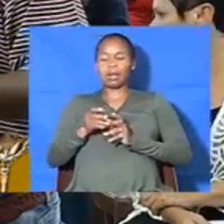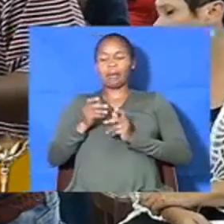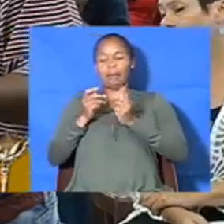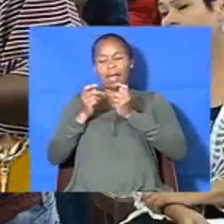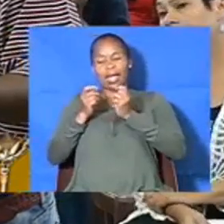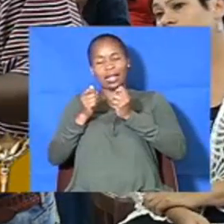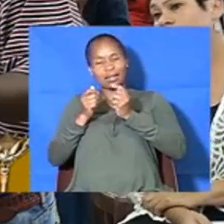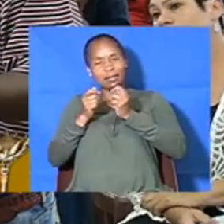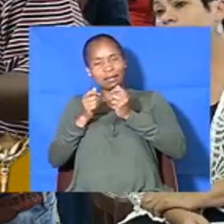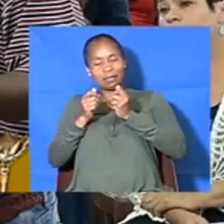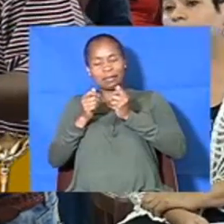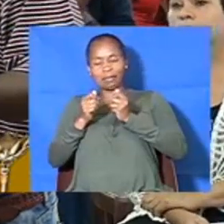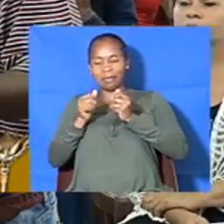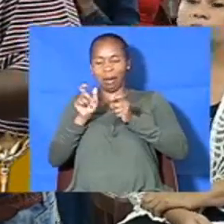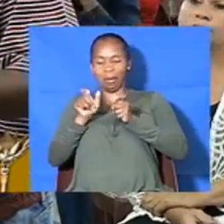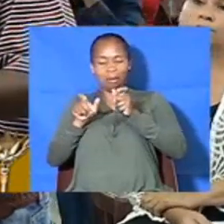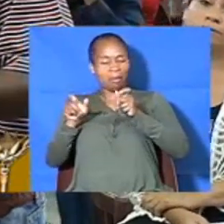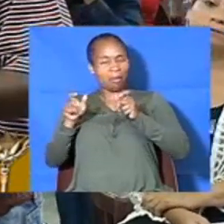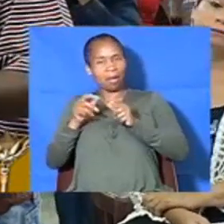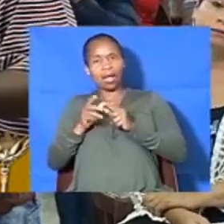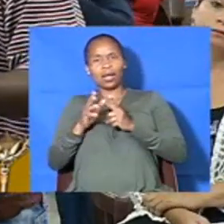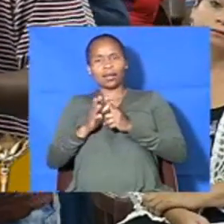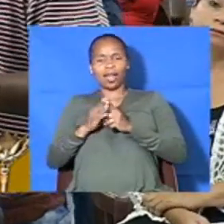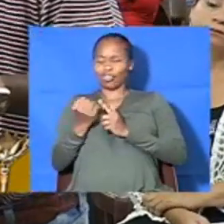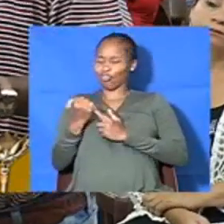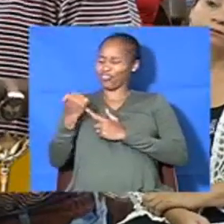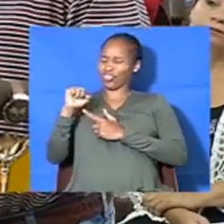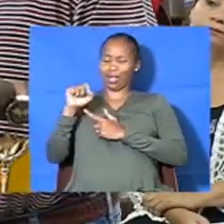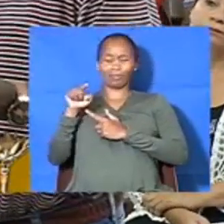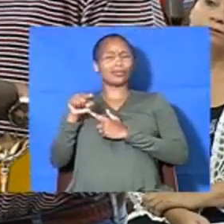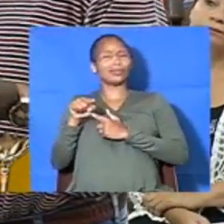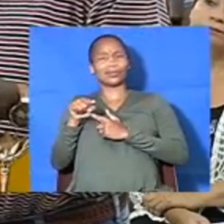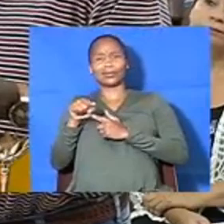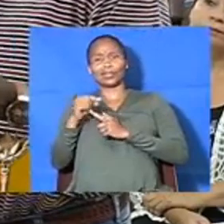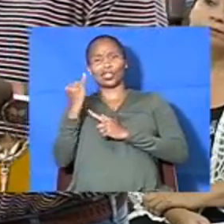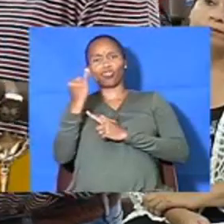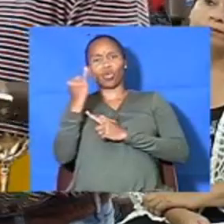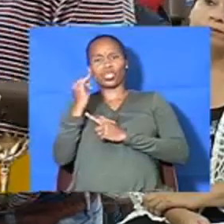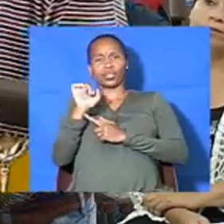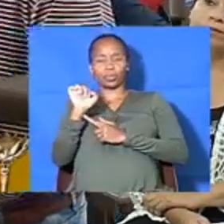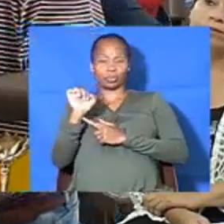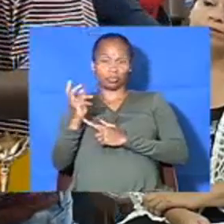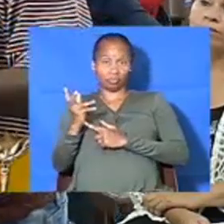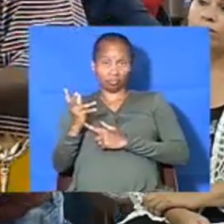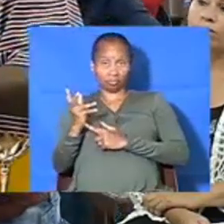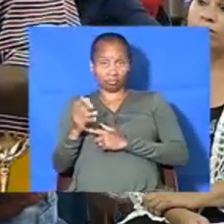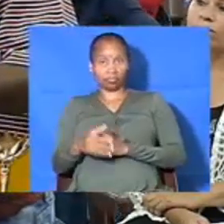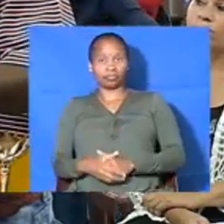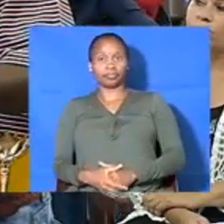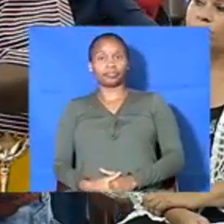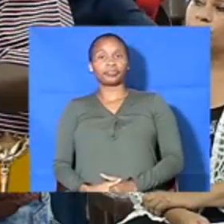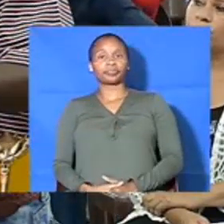on the air. And we know the reason why the air is polluted.